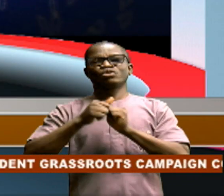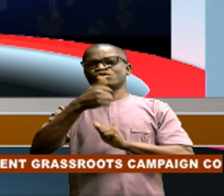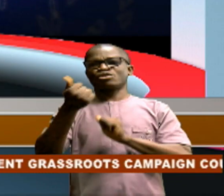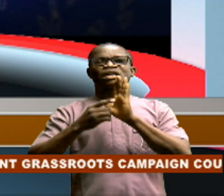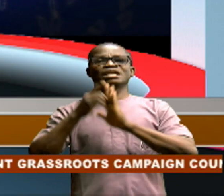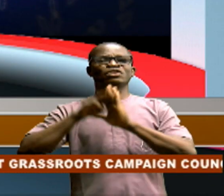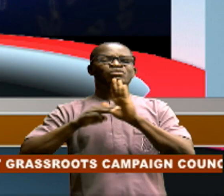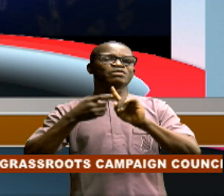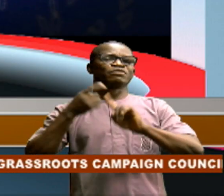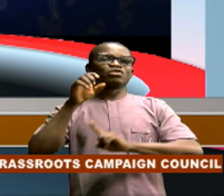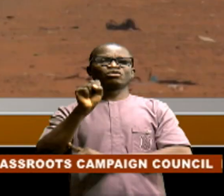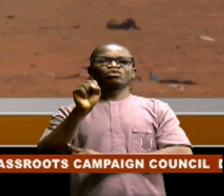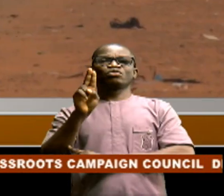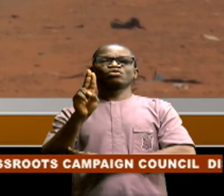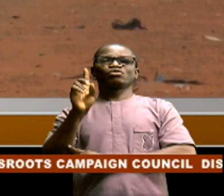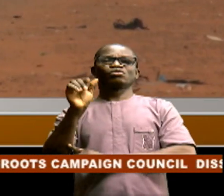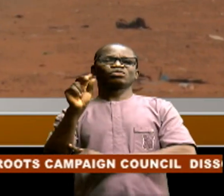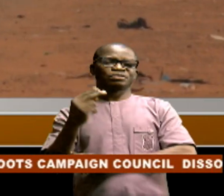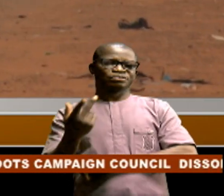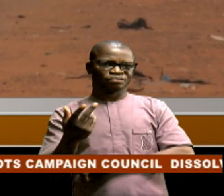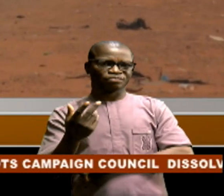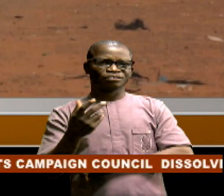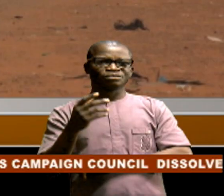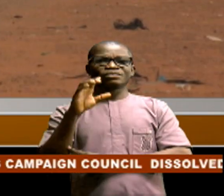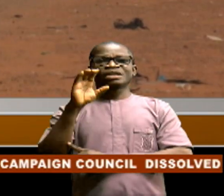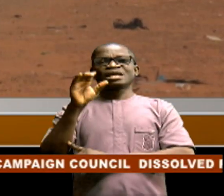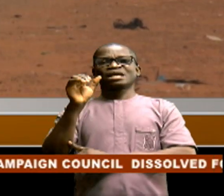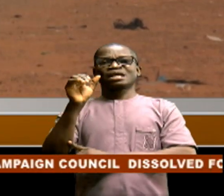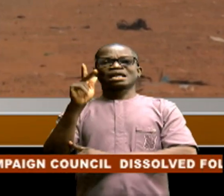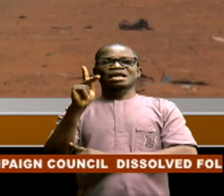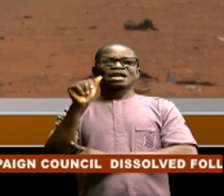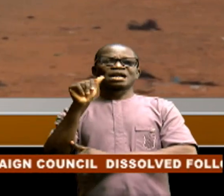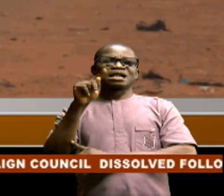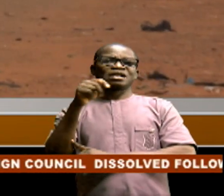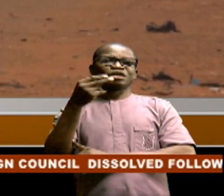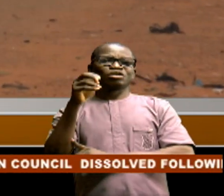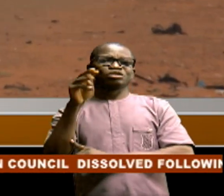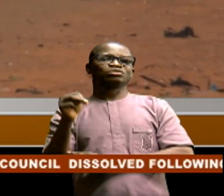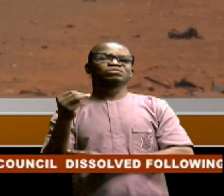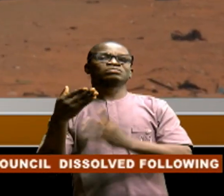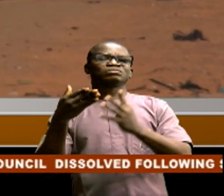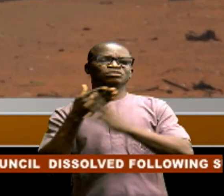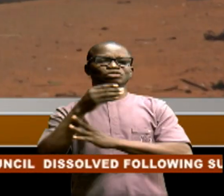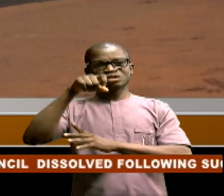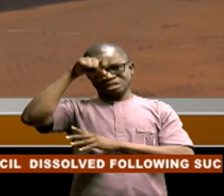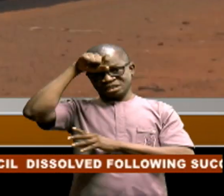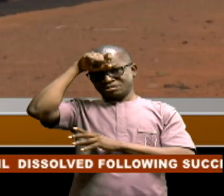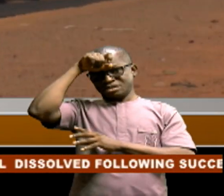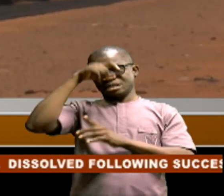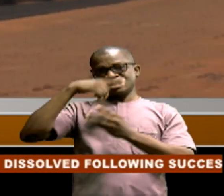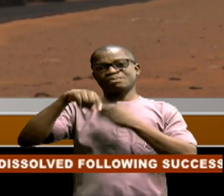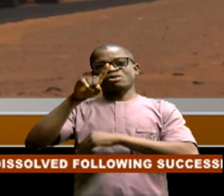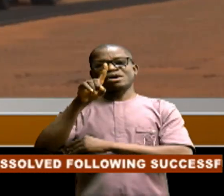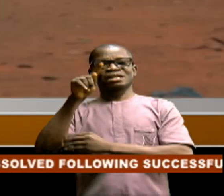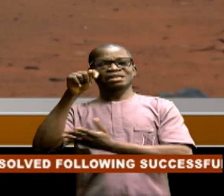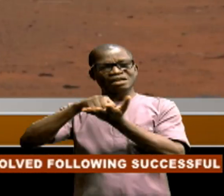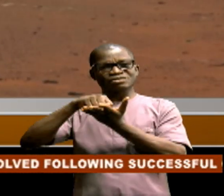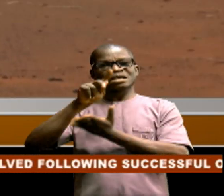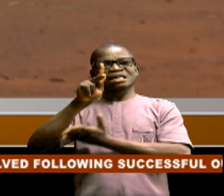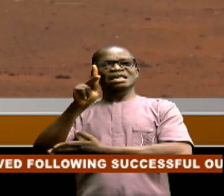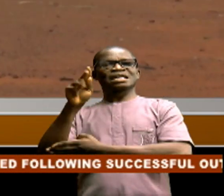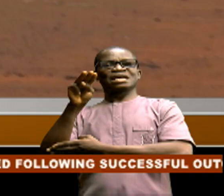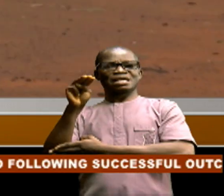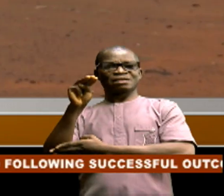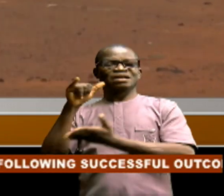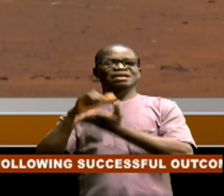from Sudan. From Khartoum, the capital of Sudan, to Aswan, Egyptian border is about 1,000 kilometers.